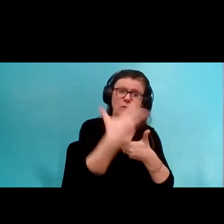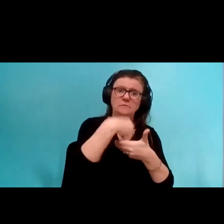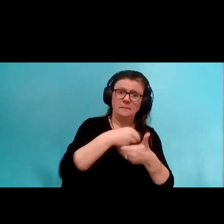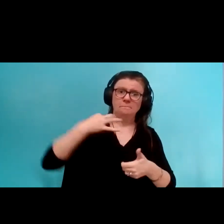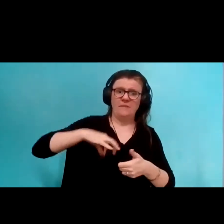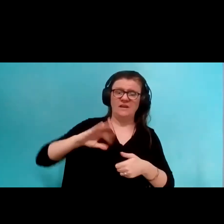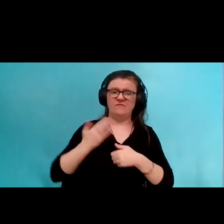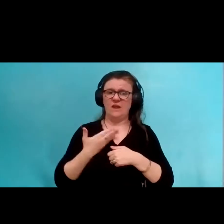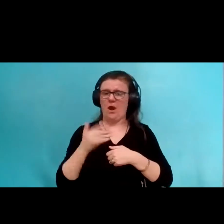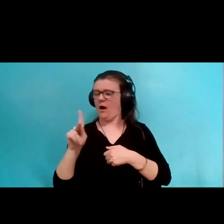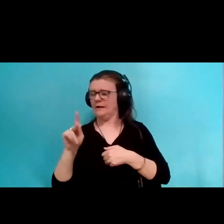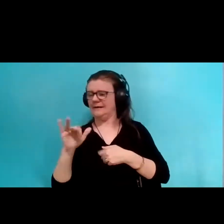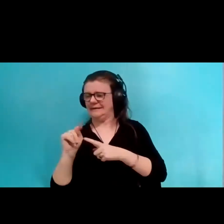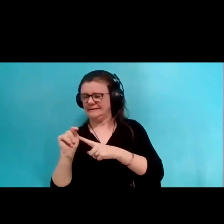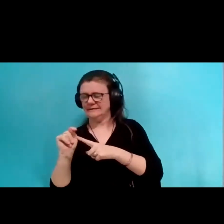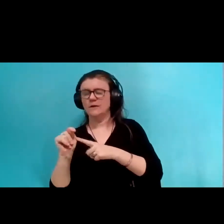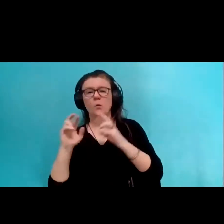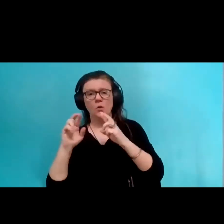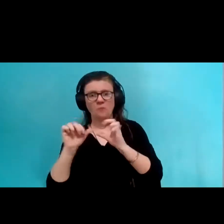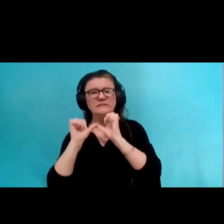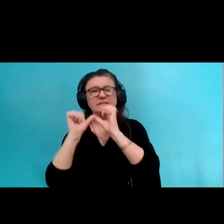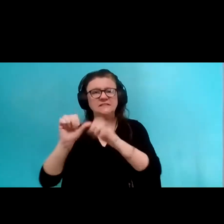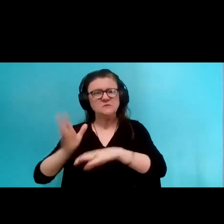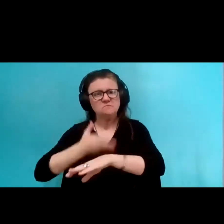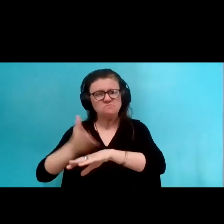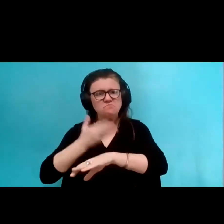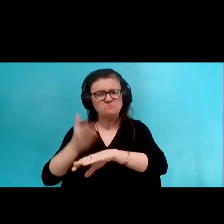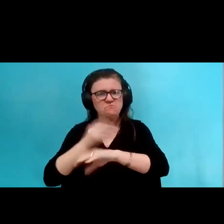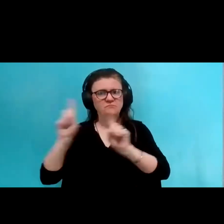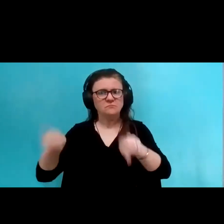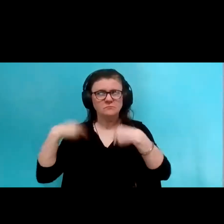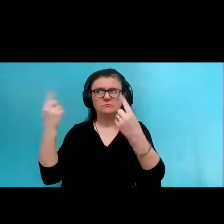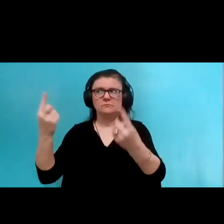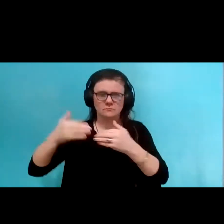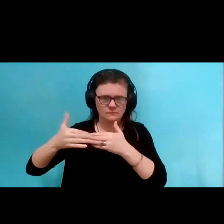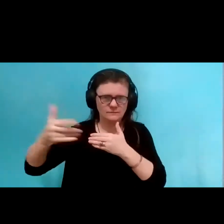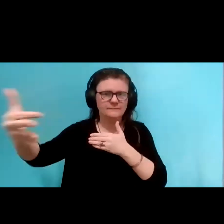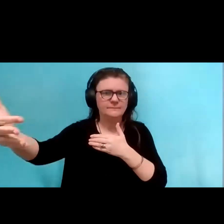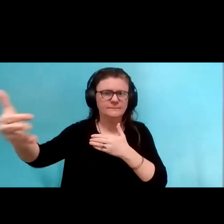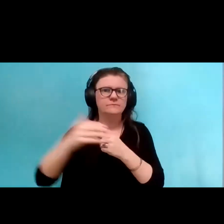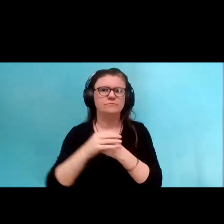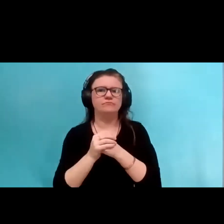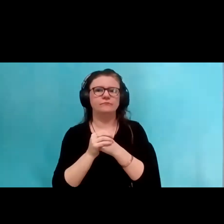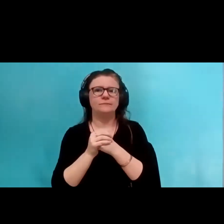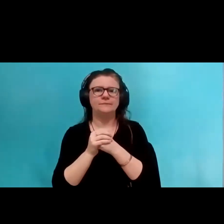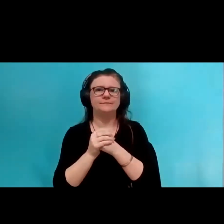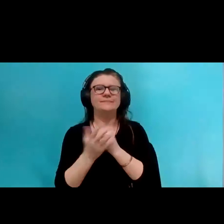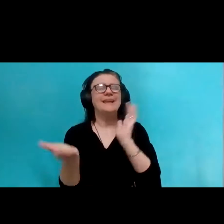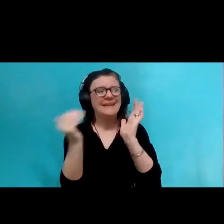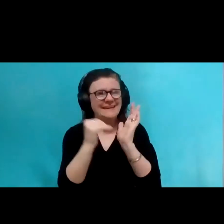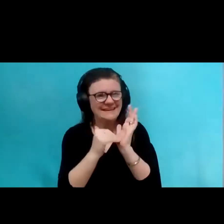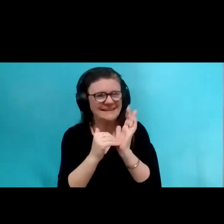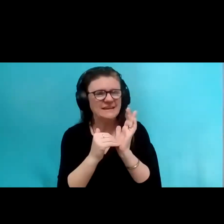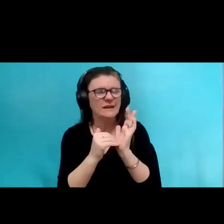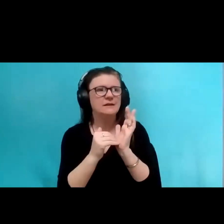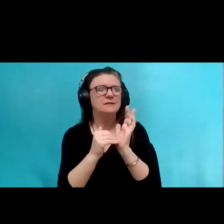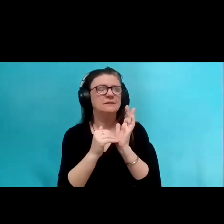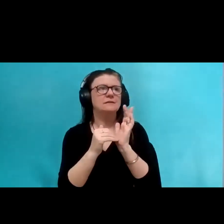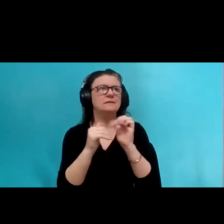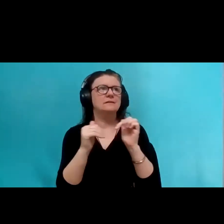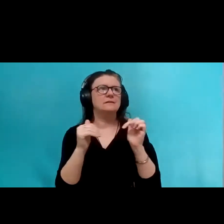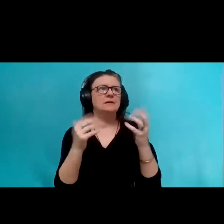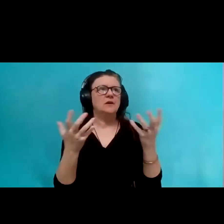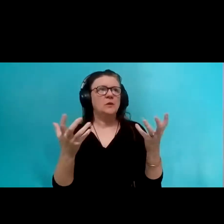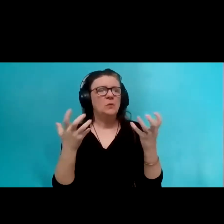will continue to work on for the next years. But it's not just also, again, as part of the NSS, we also